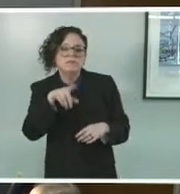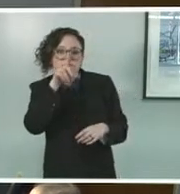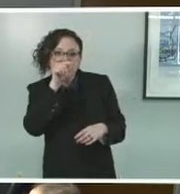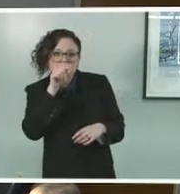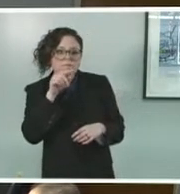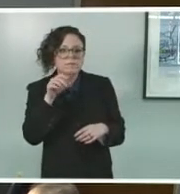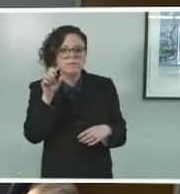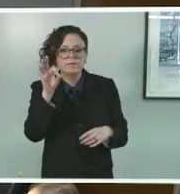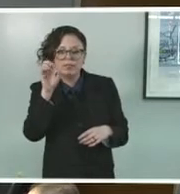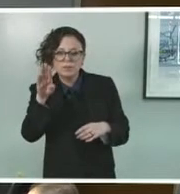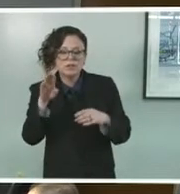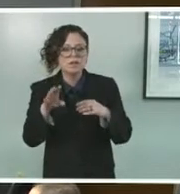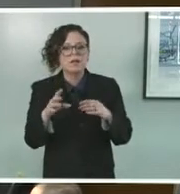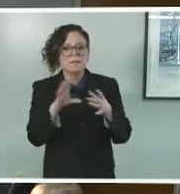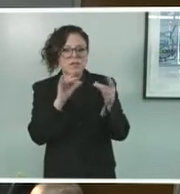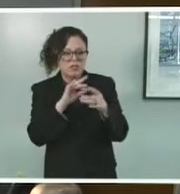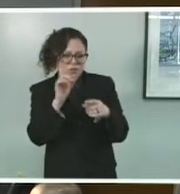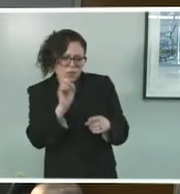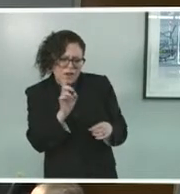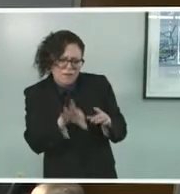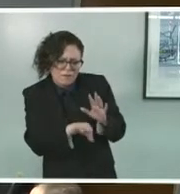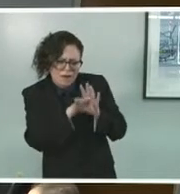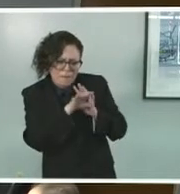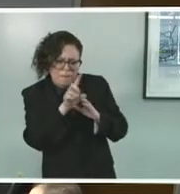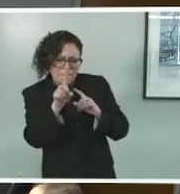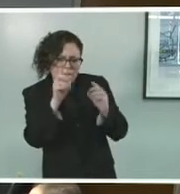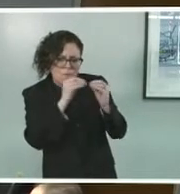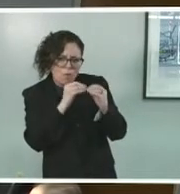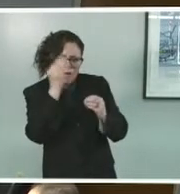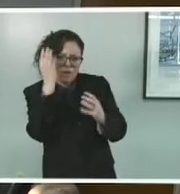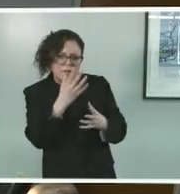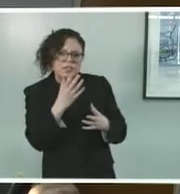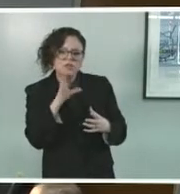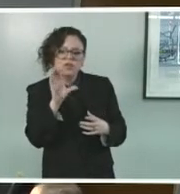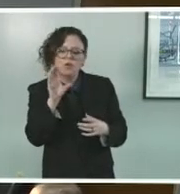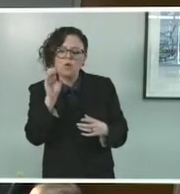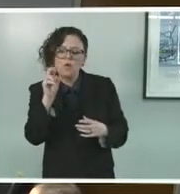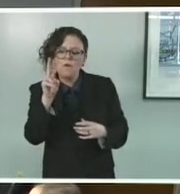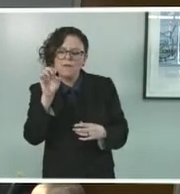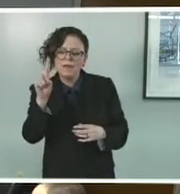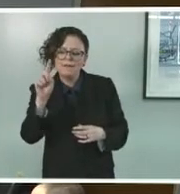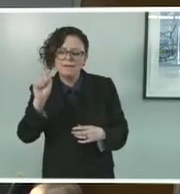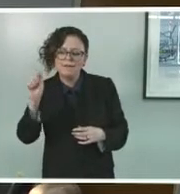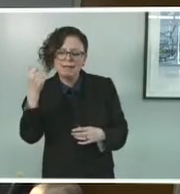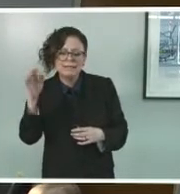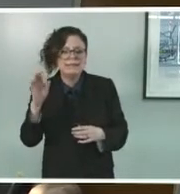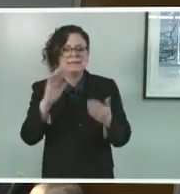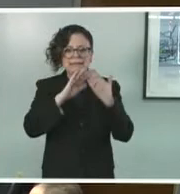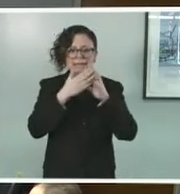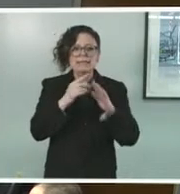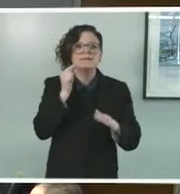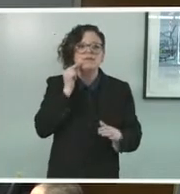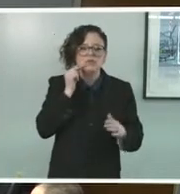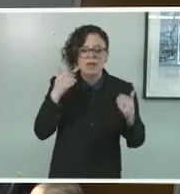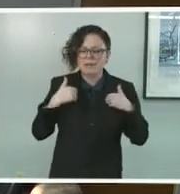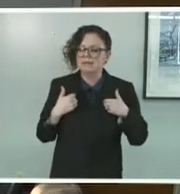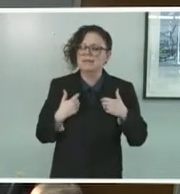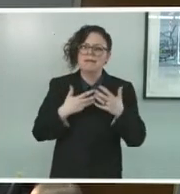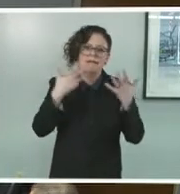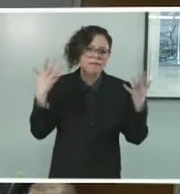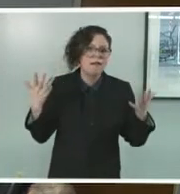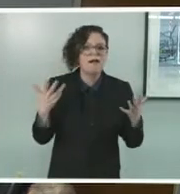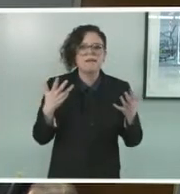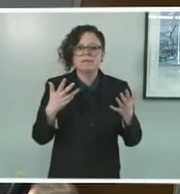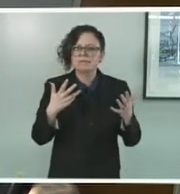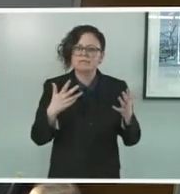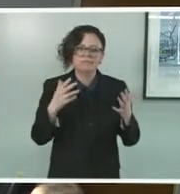COVID-19, and similarly, the city and the county have a lot of information right there on the homepage. In fact, we're directing most people to go